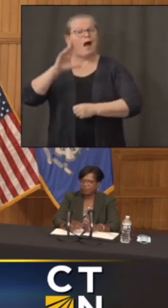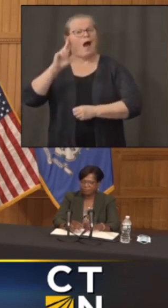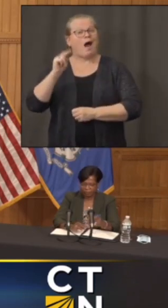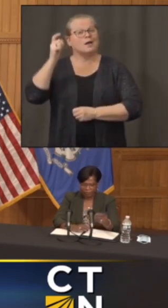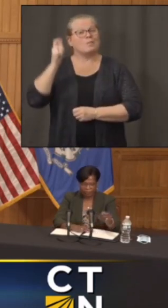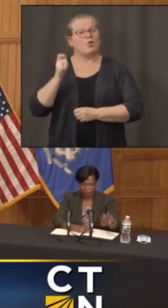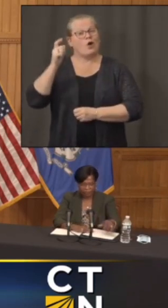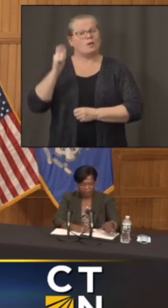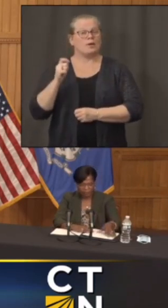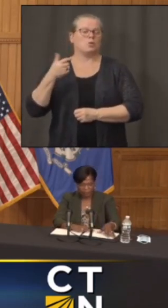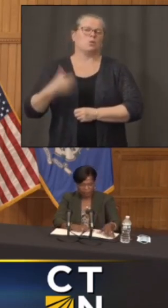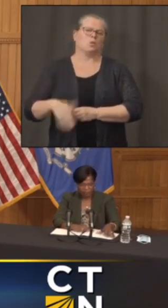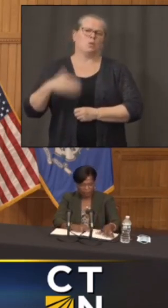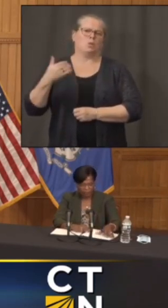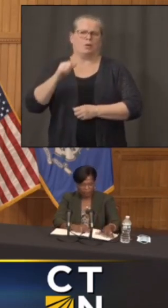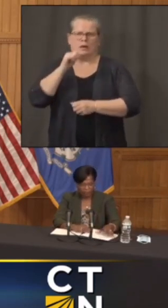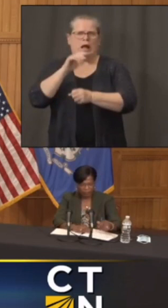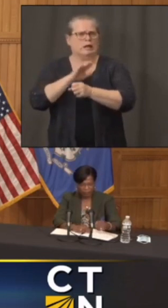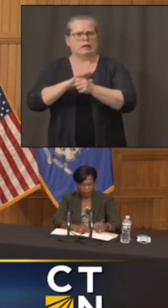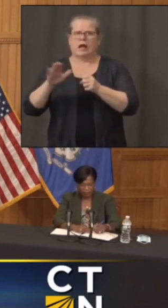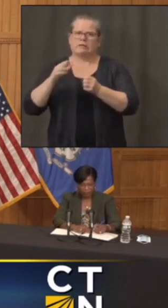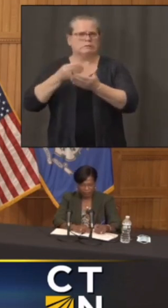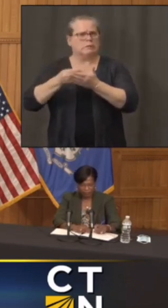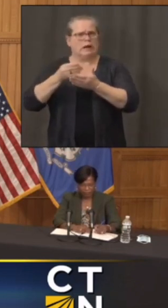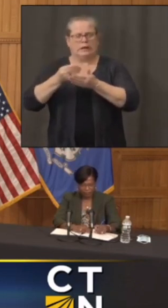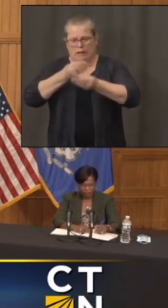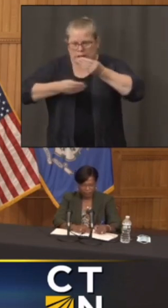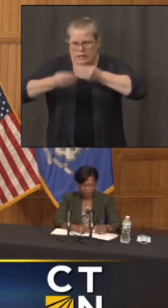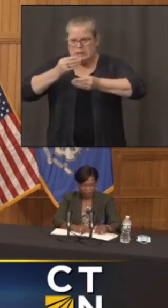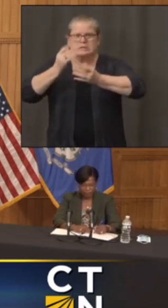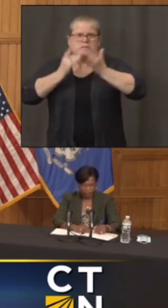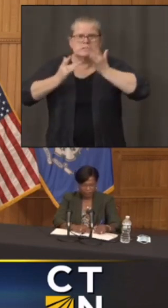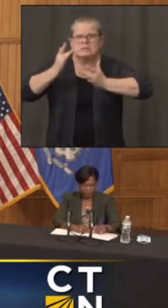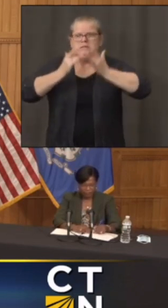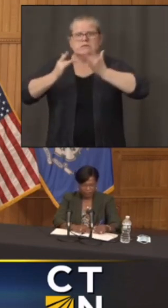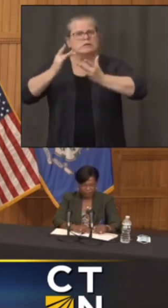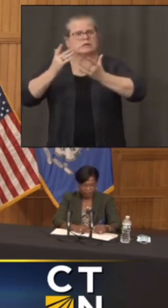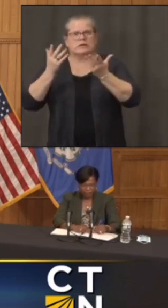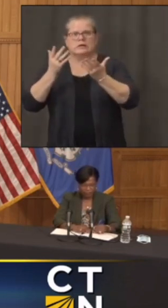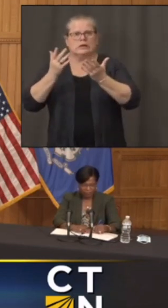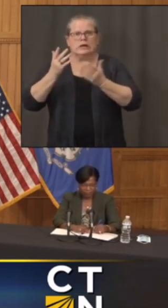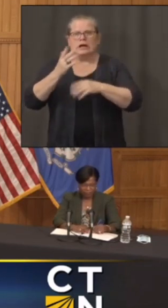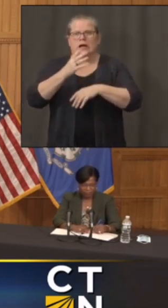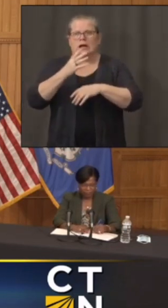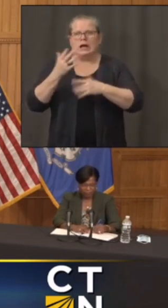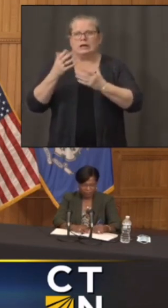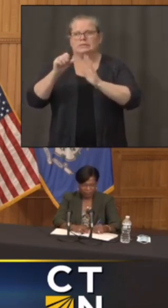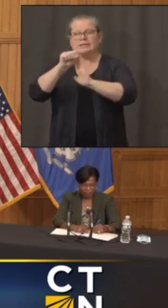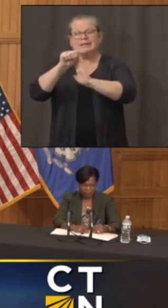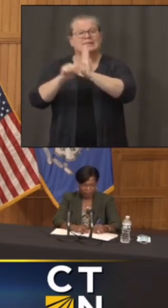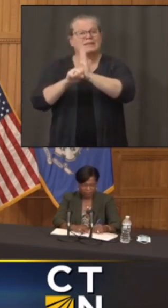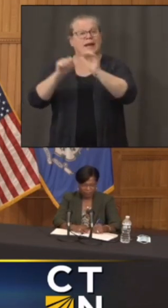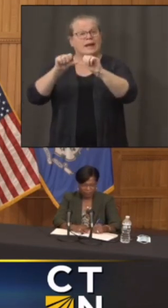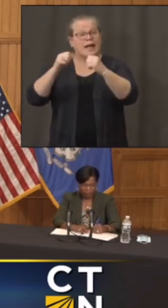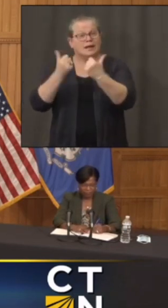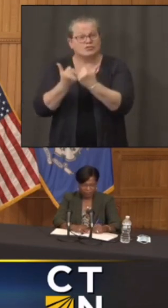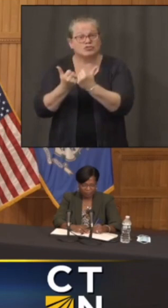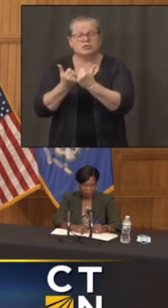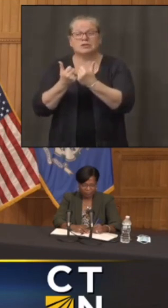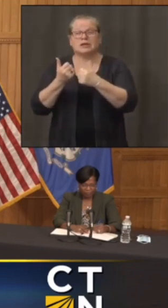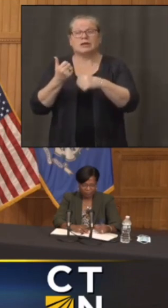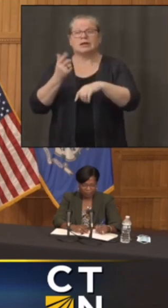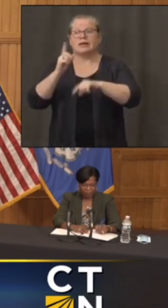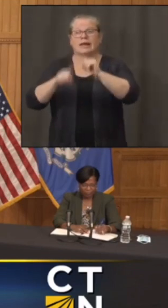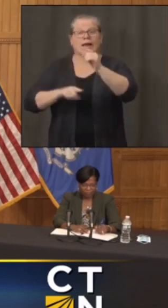being able to make ends meet, not being able to get in touch with state agencies, whether it's for child support